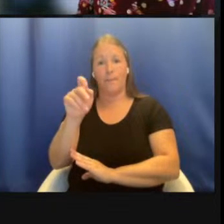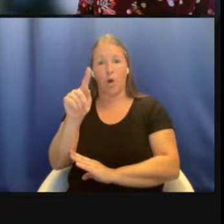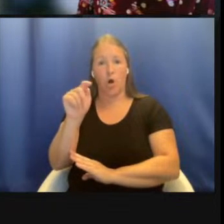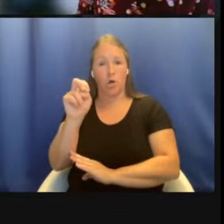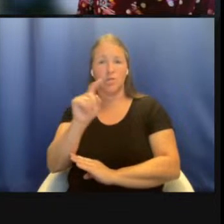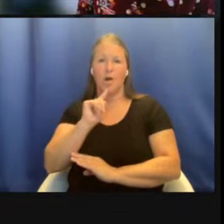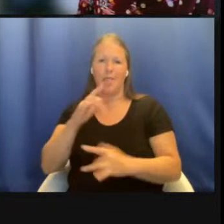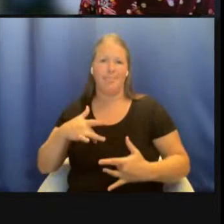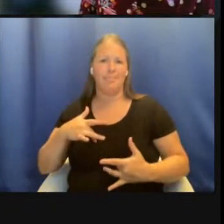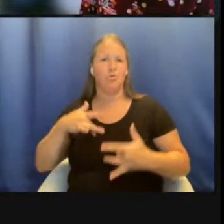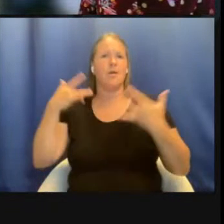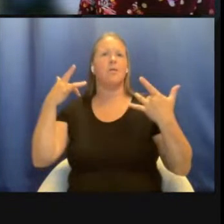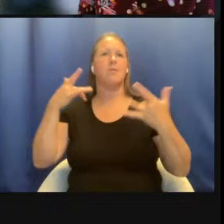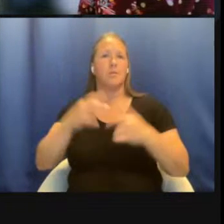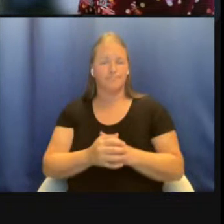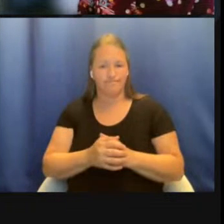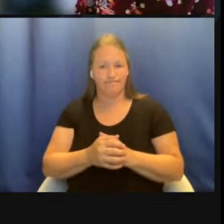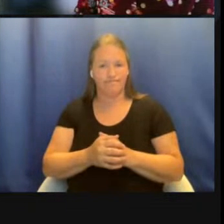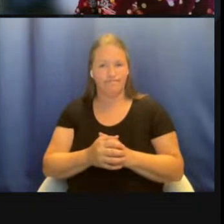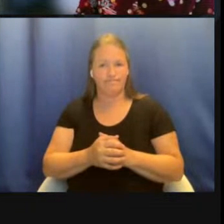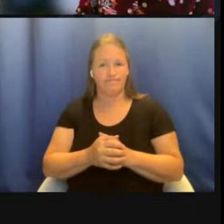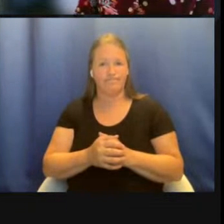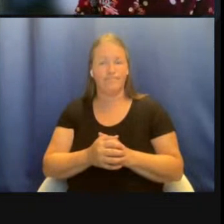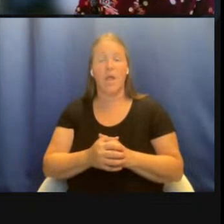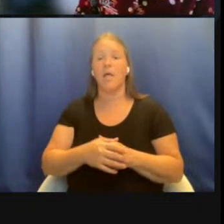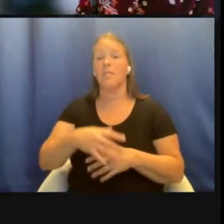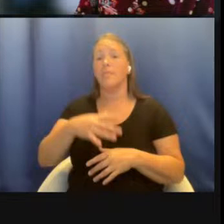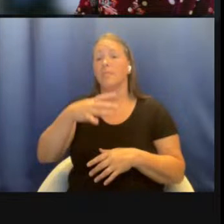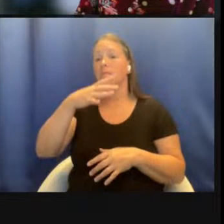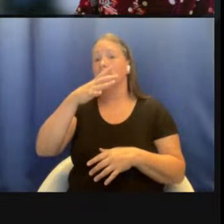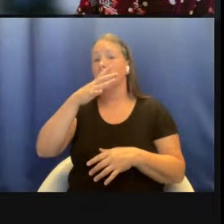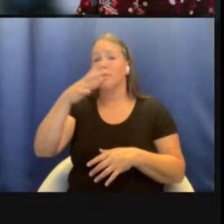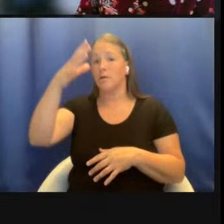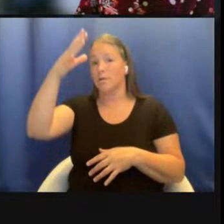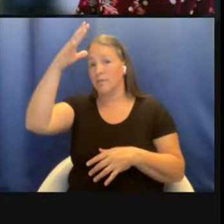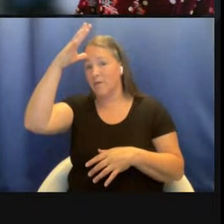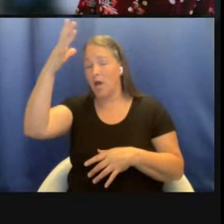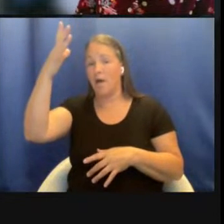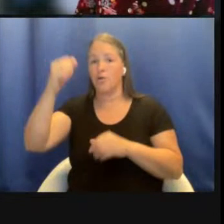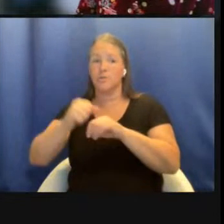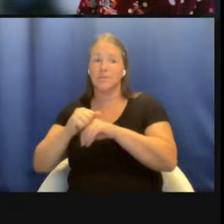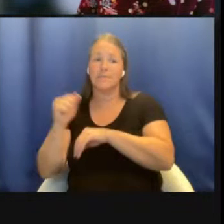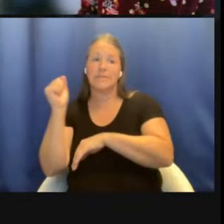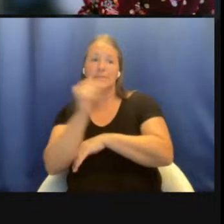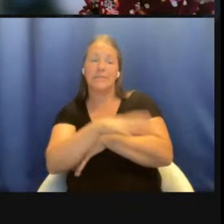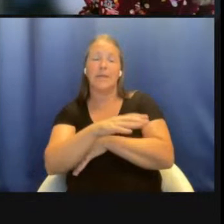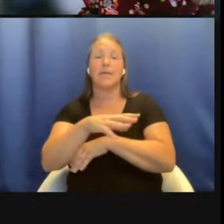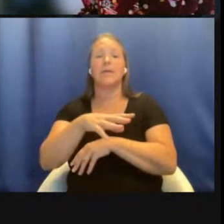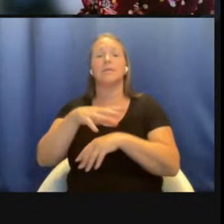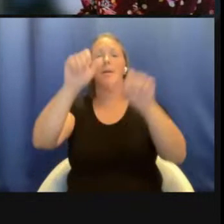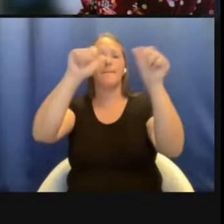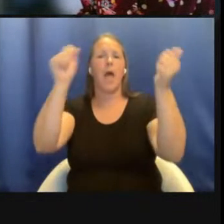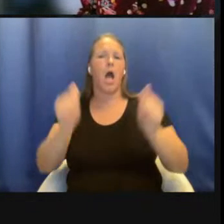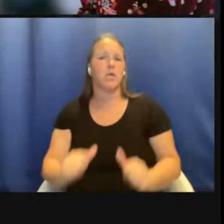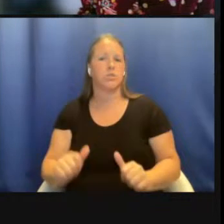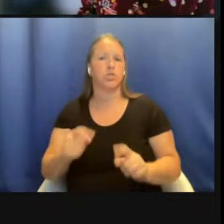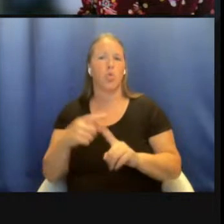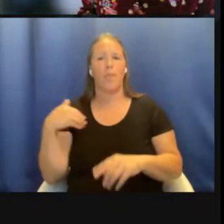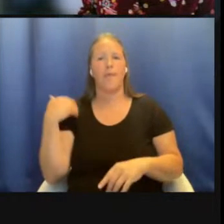mother and father, send busts as wedding gifts to the young couple. These get ensconced in their